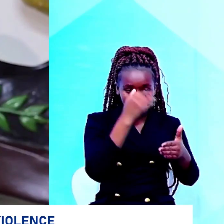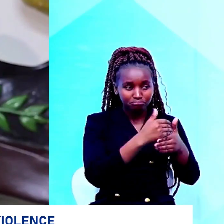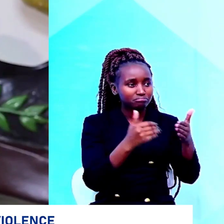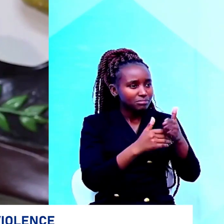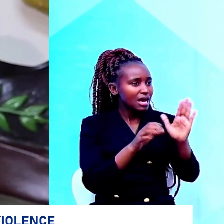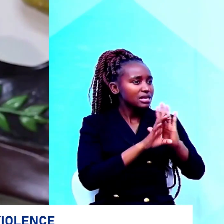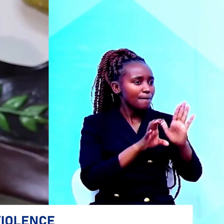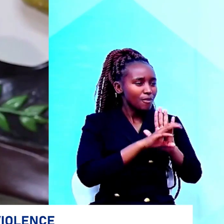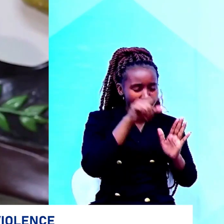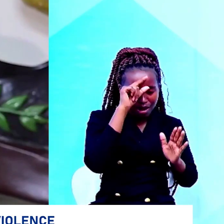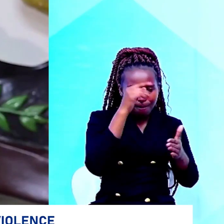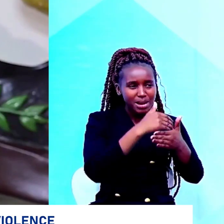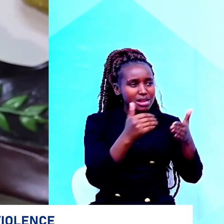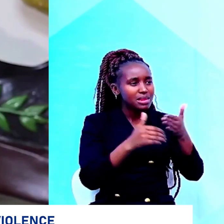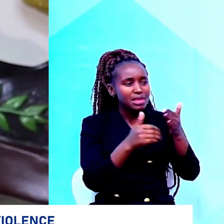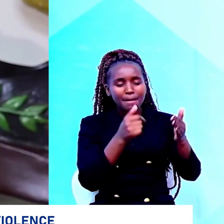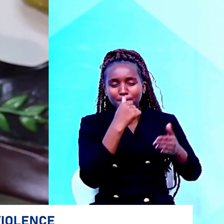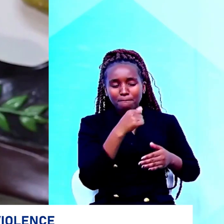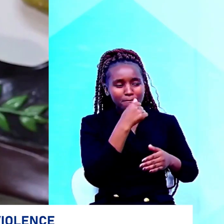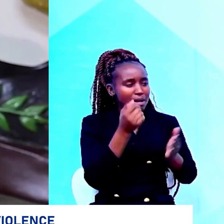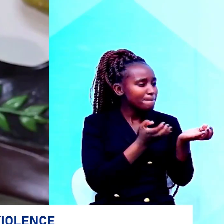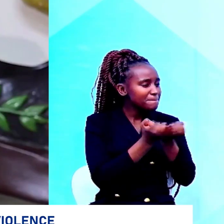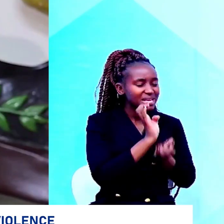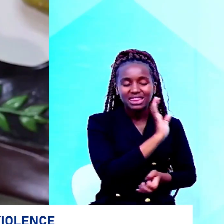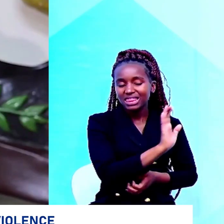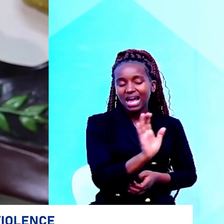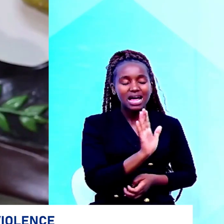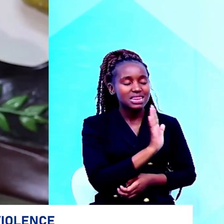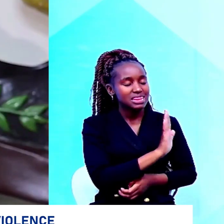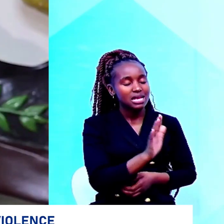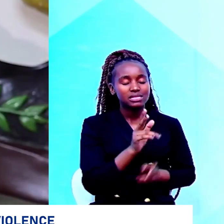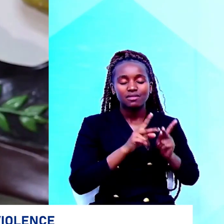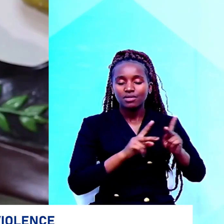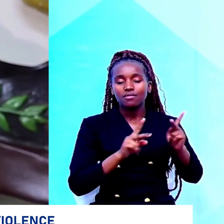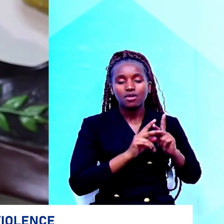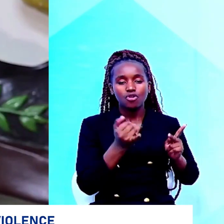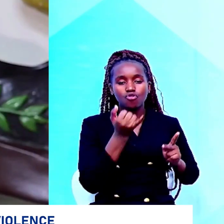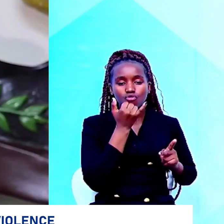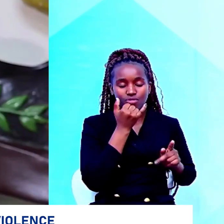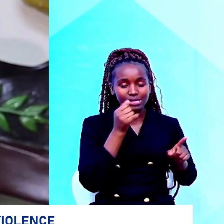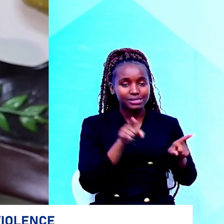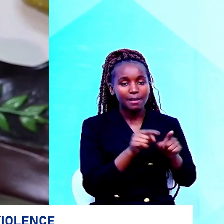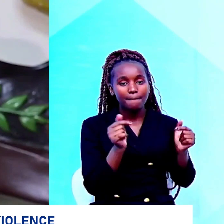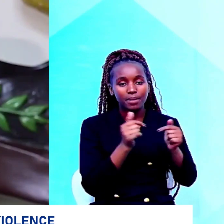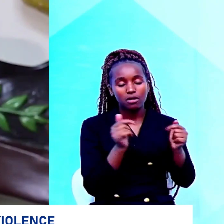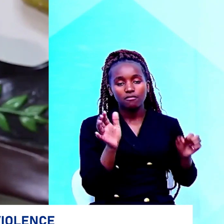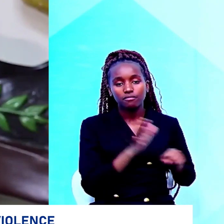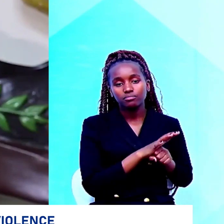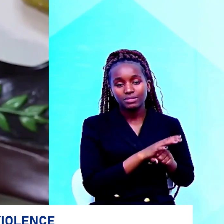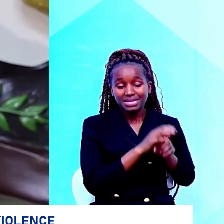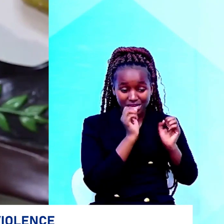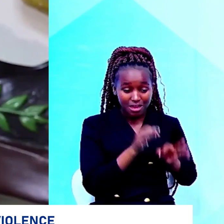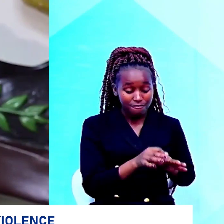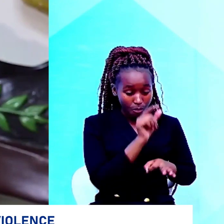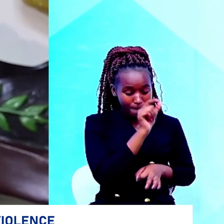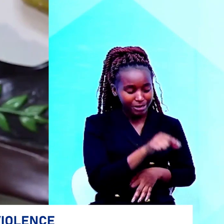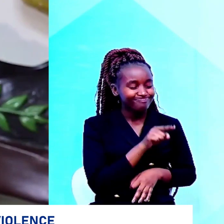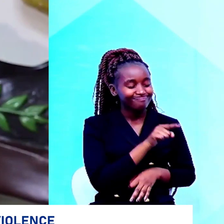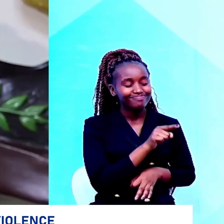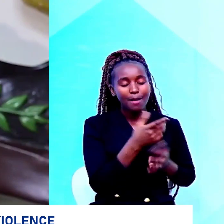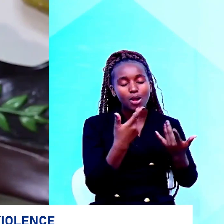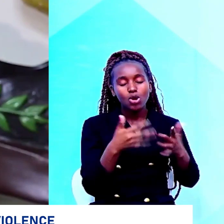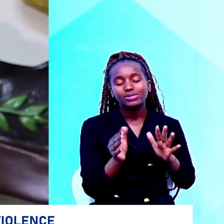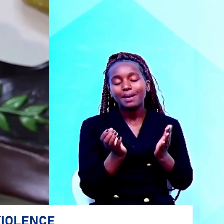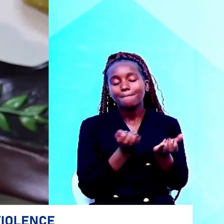even private businesses. It's very painful for even a citizen to lose their property, which they have